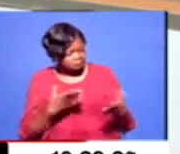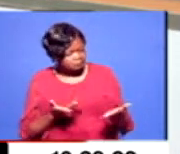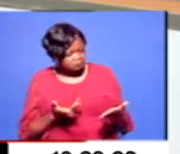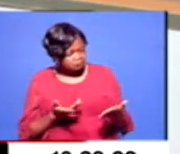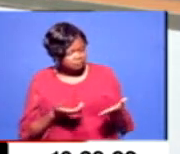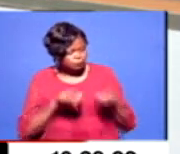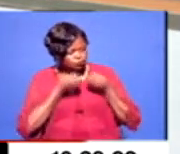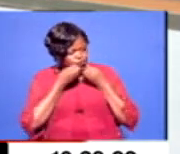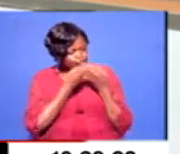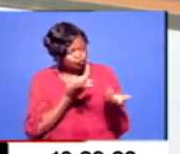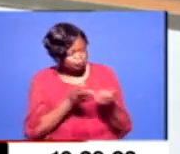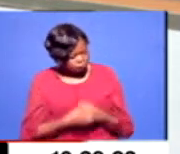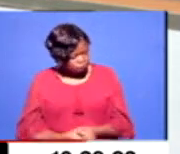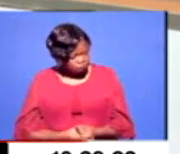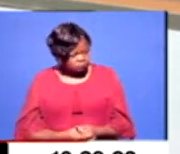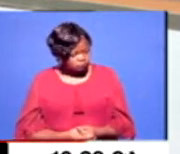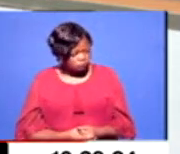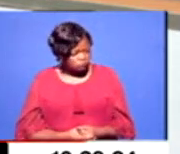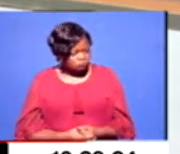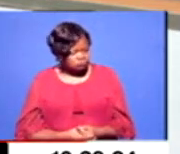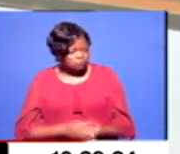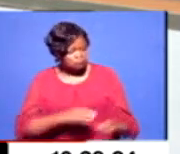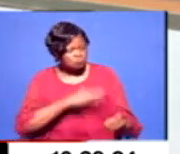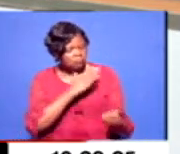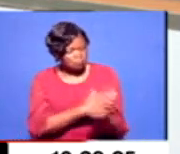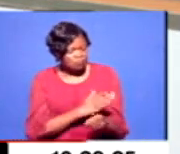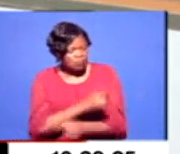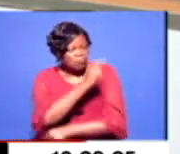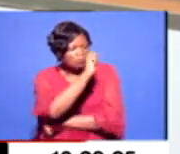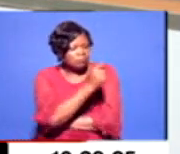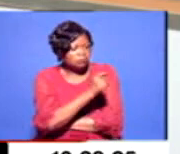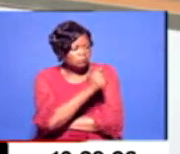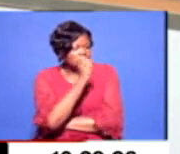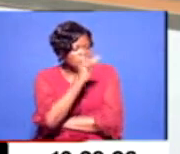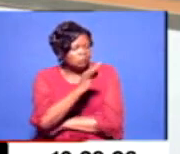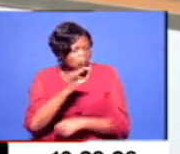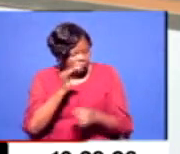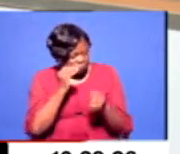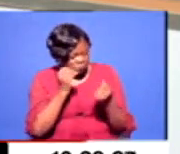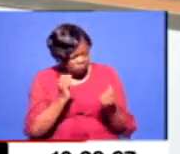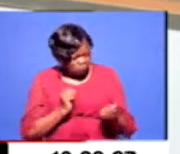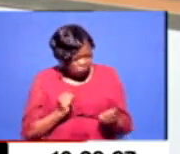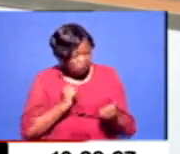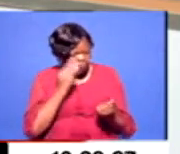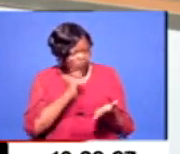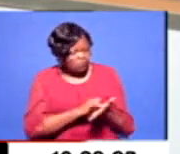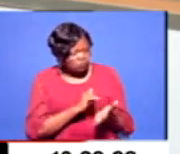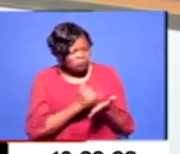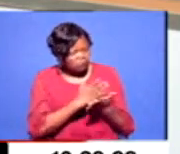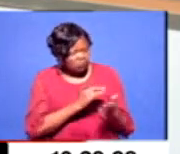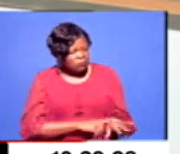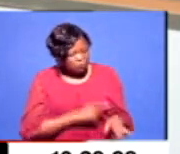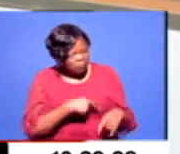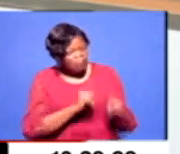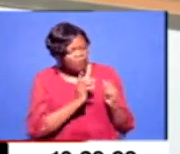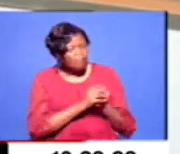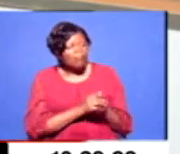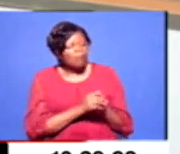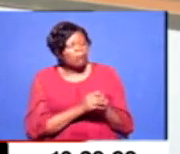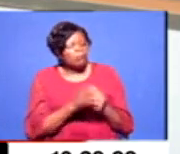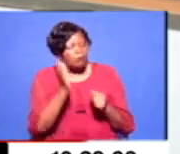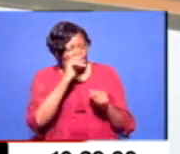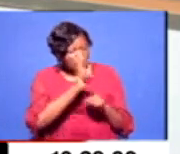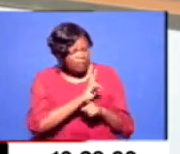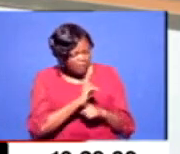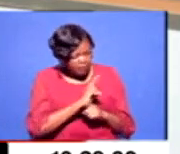information is power, is key. Mm-hmm. If these young ladies know that sometimes they are being exploited, and the cases